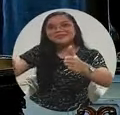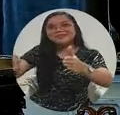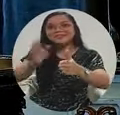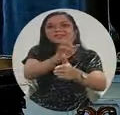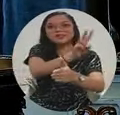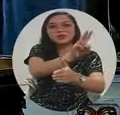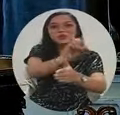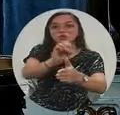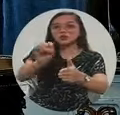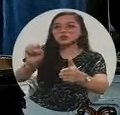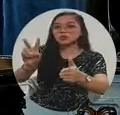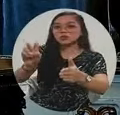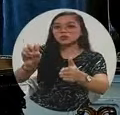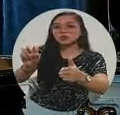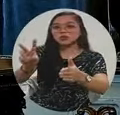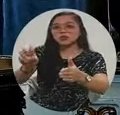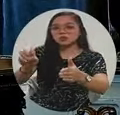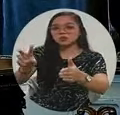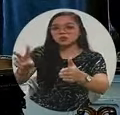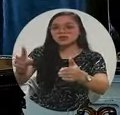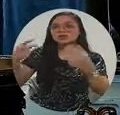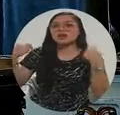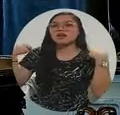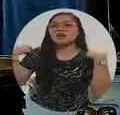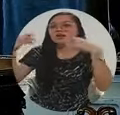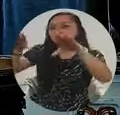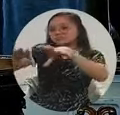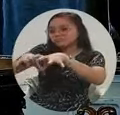in 2012, they have now that facility